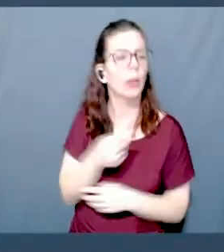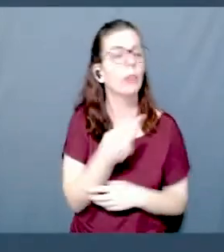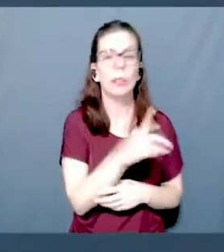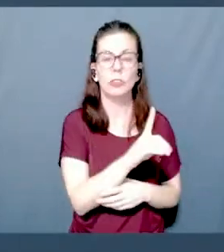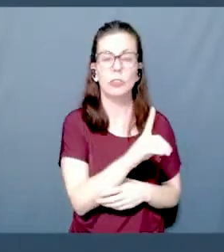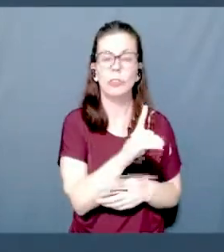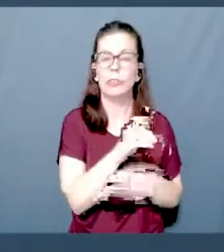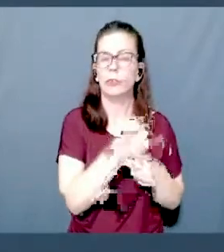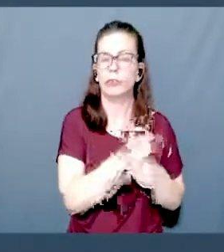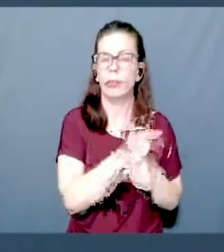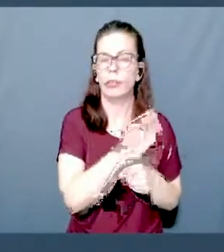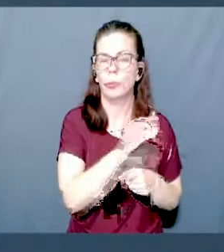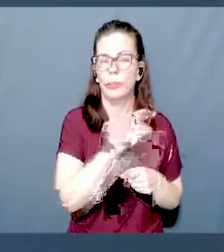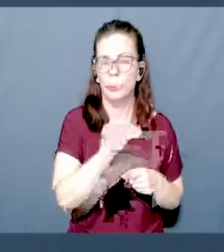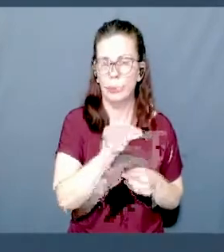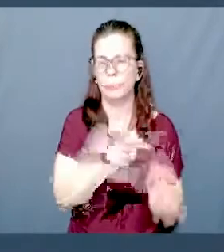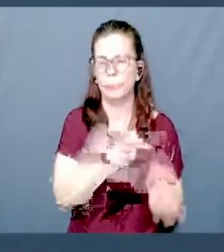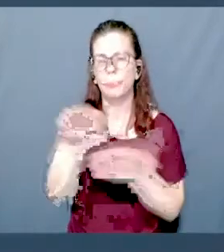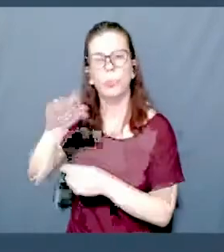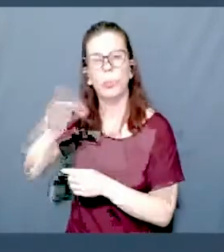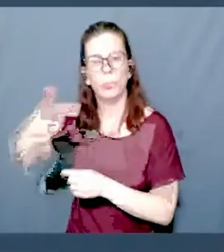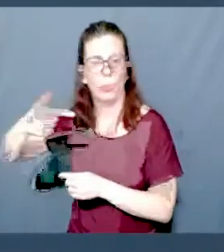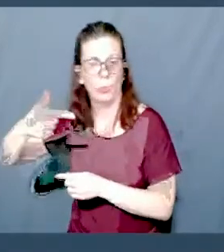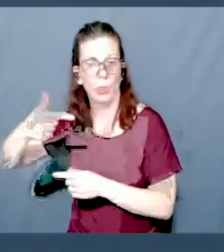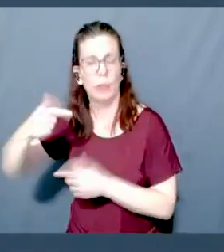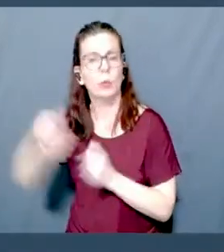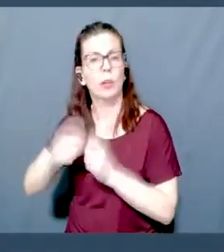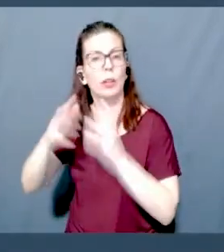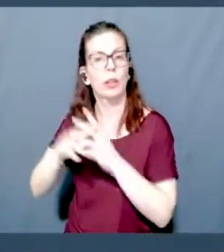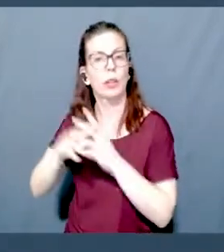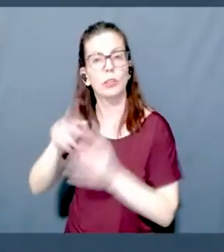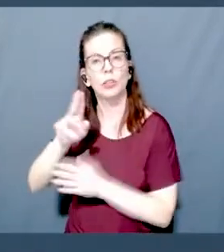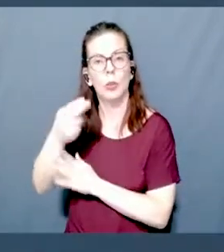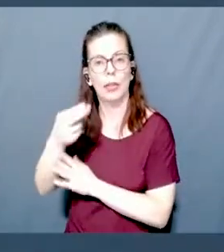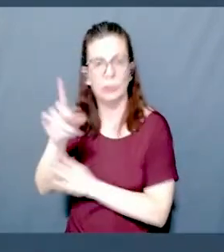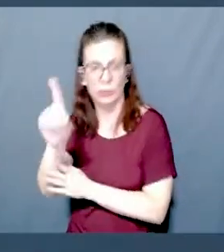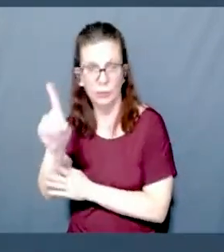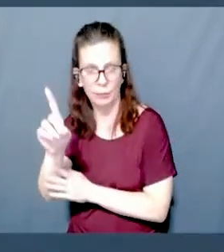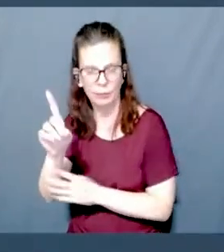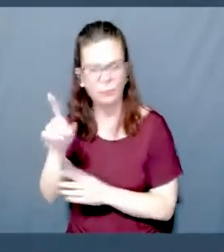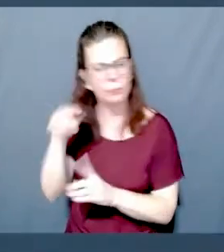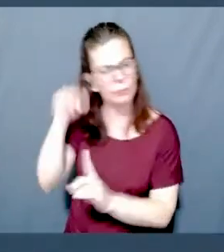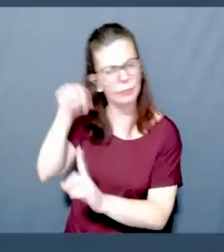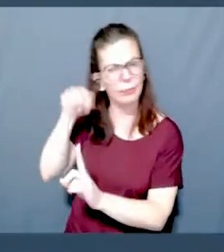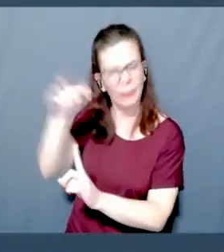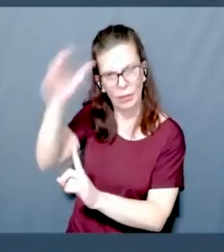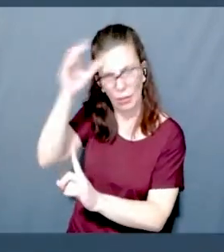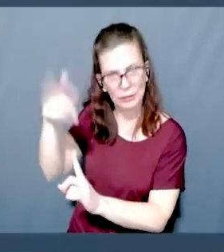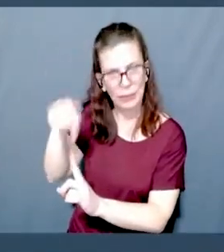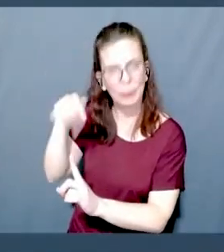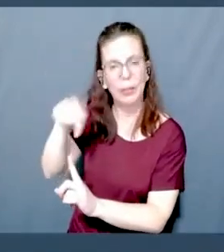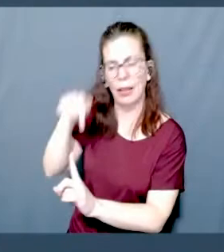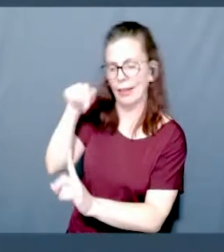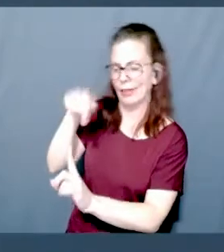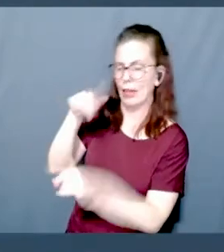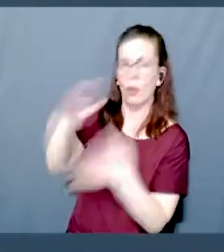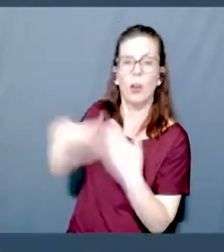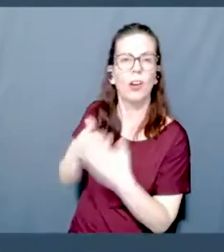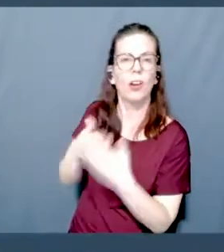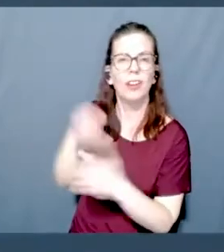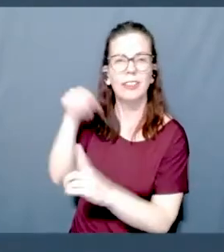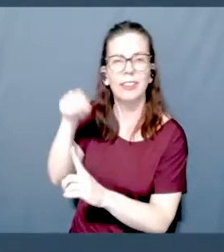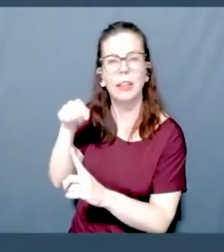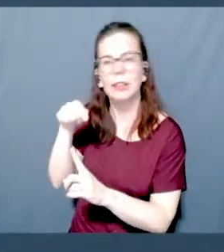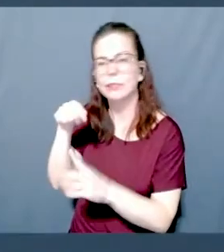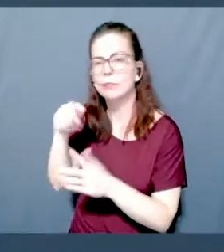and in 2021 we launched the UHD version. And the idea of this is to sort of take away all of the pitfalls and